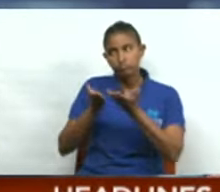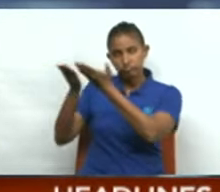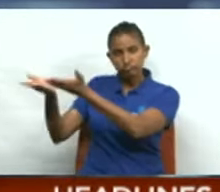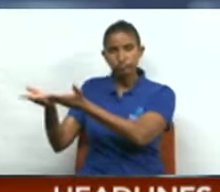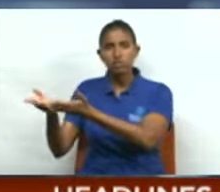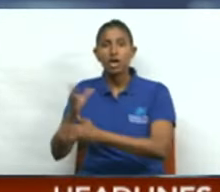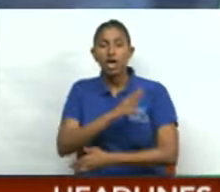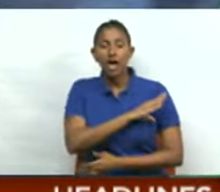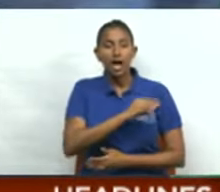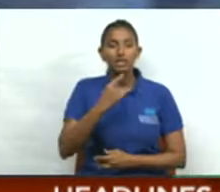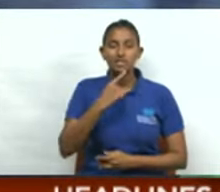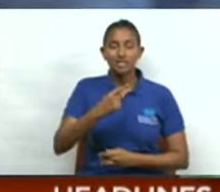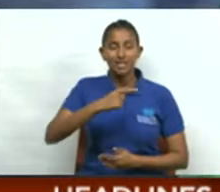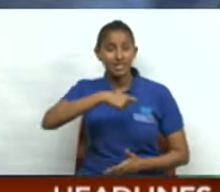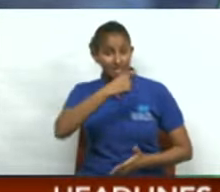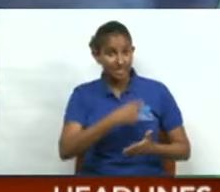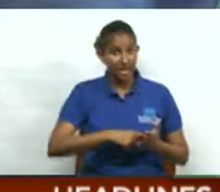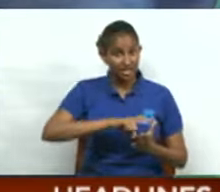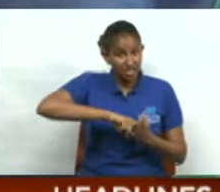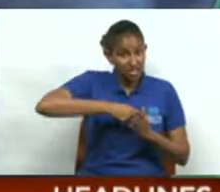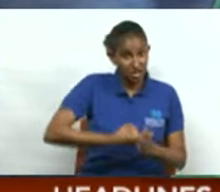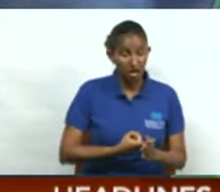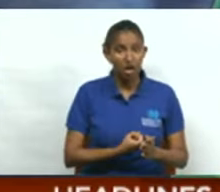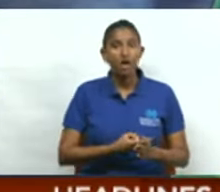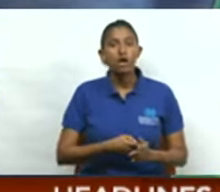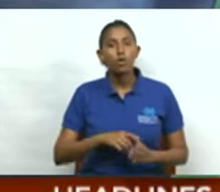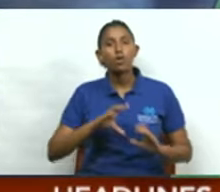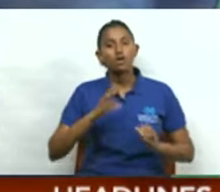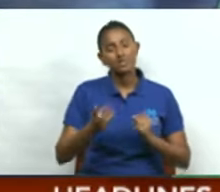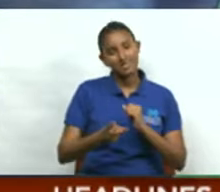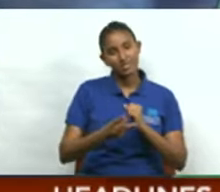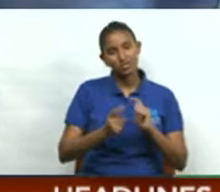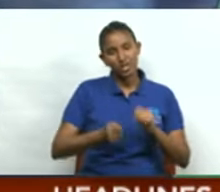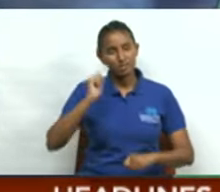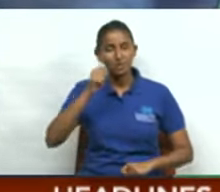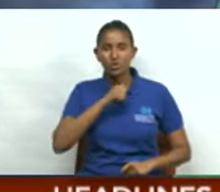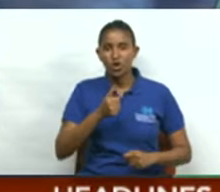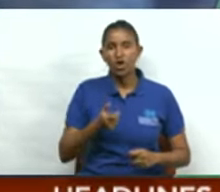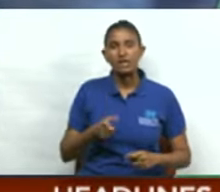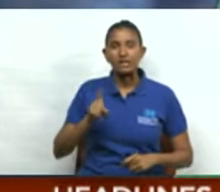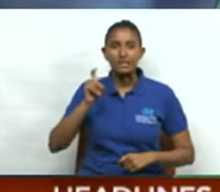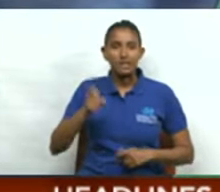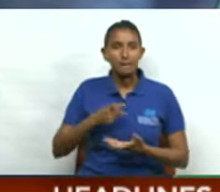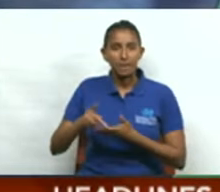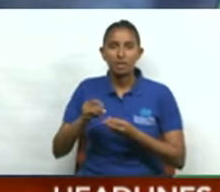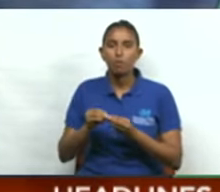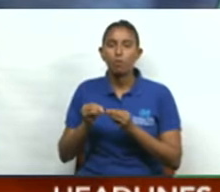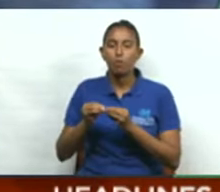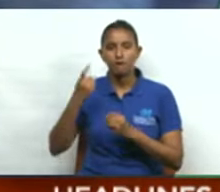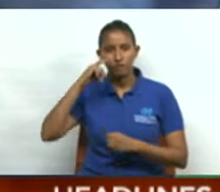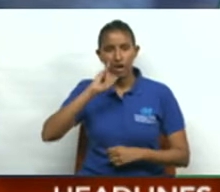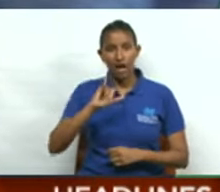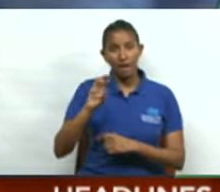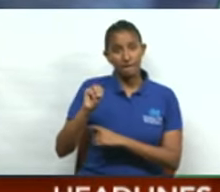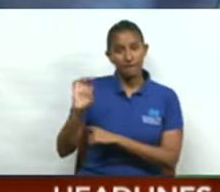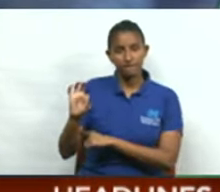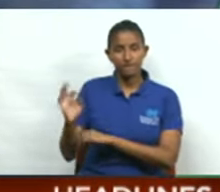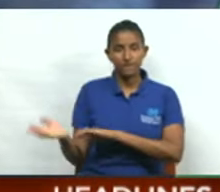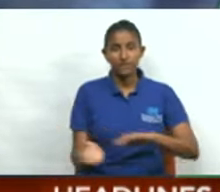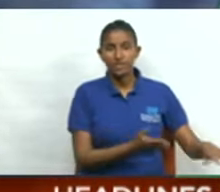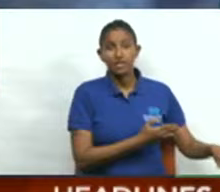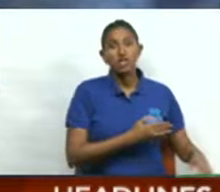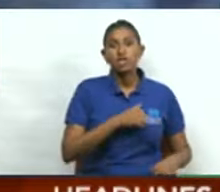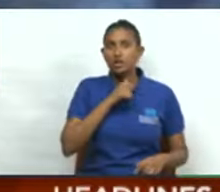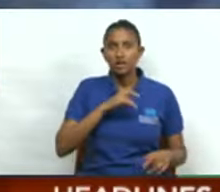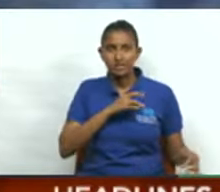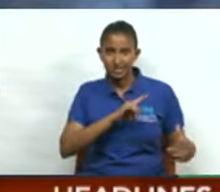Fund. While both the government and opposition have begun election campaigning, political analysts tell citizens don't get too excited